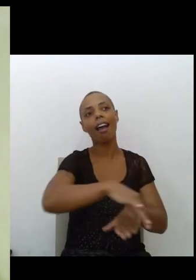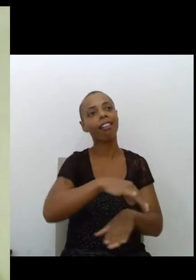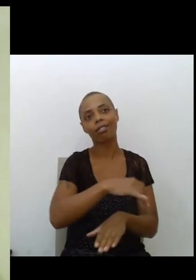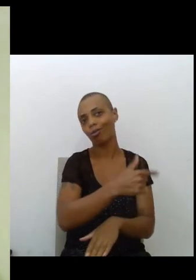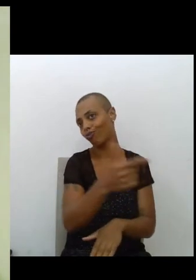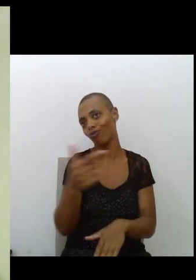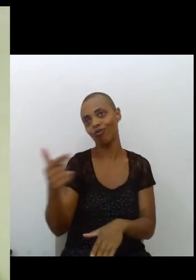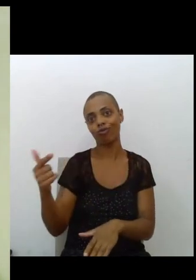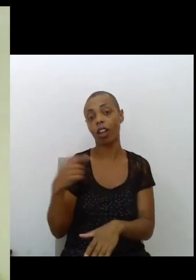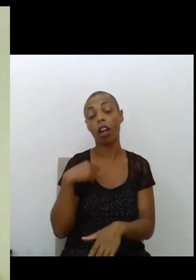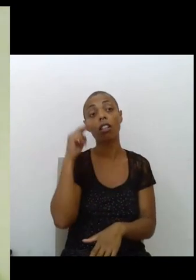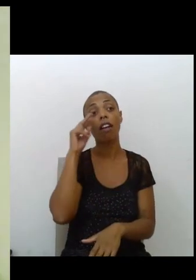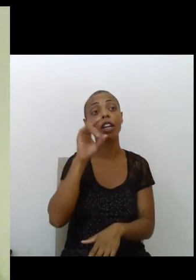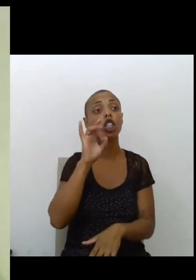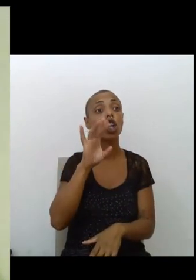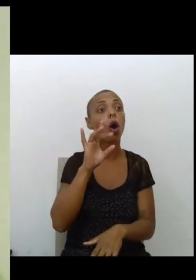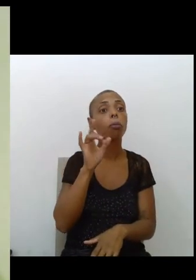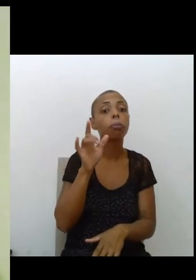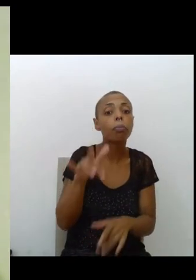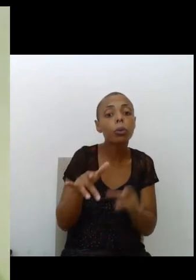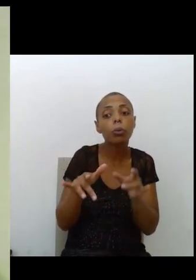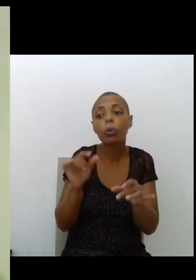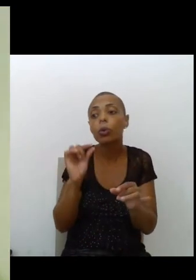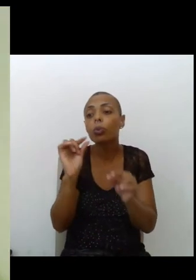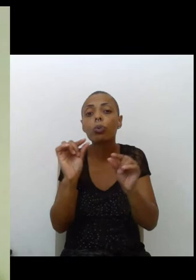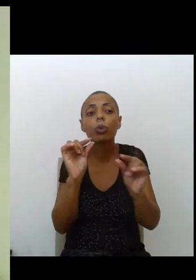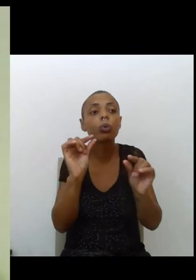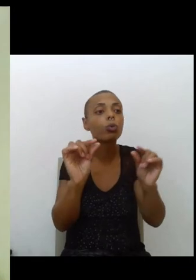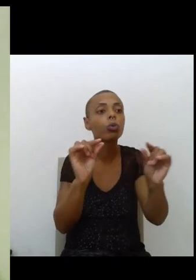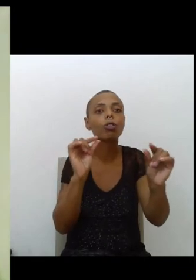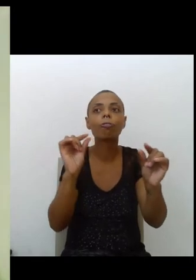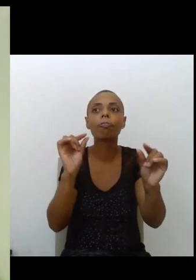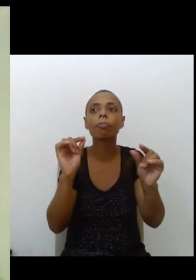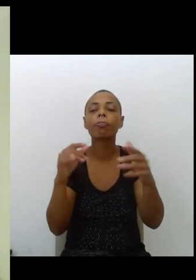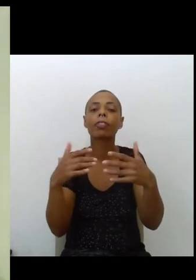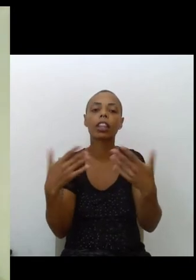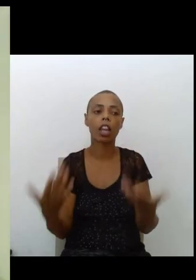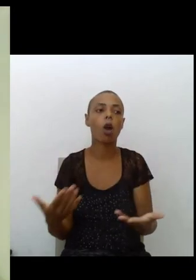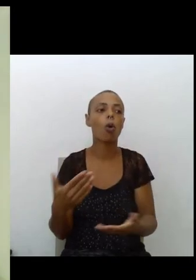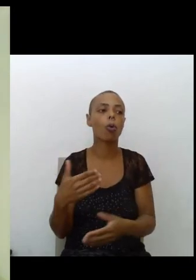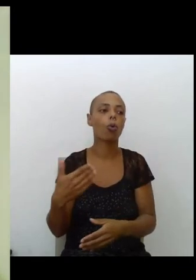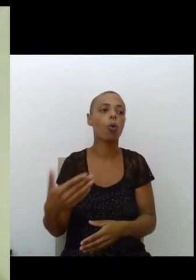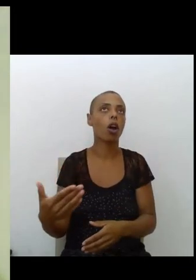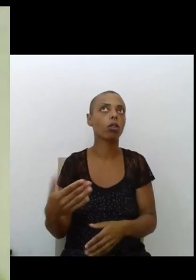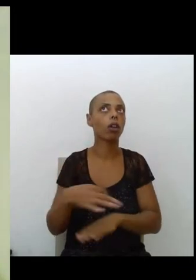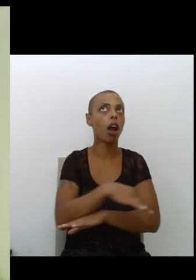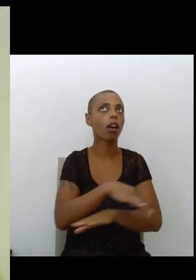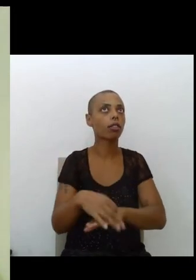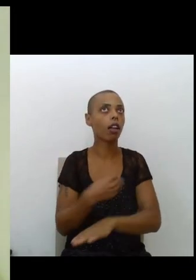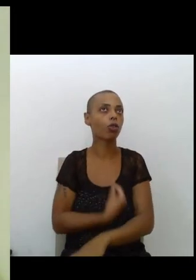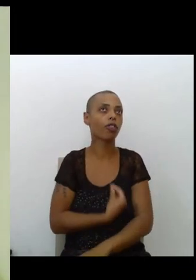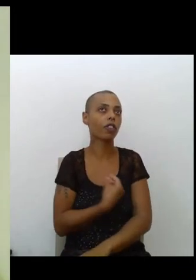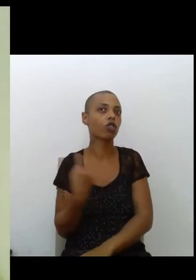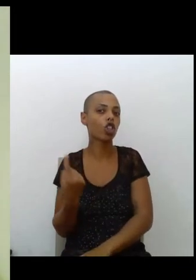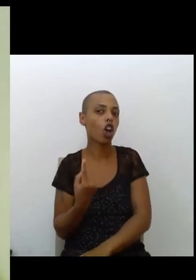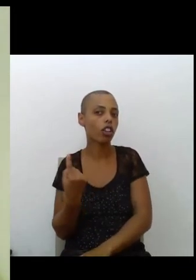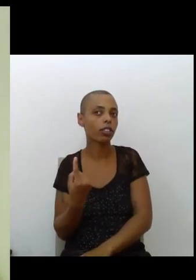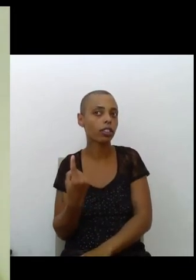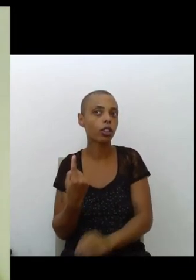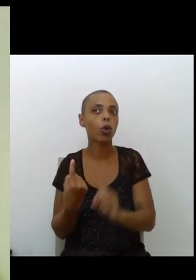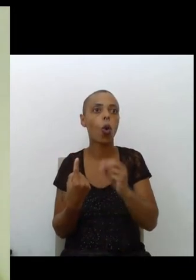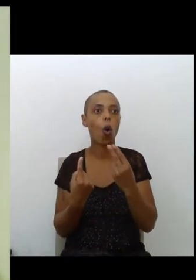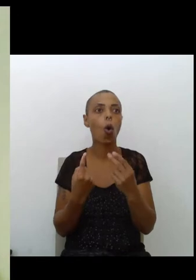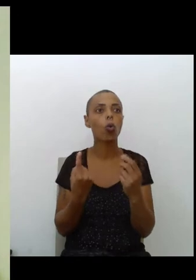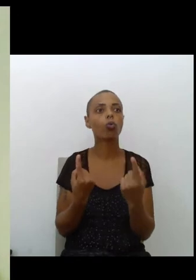when when Architects live alone or they live together with their mother or their